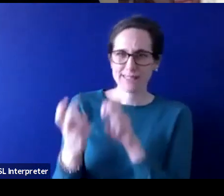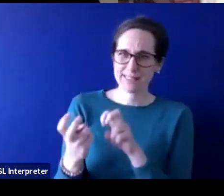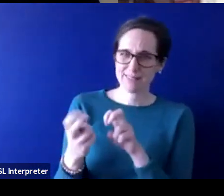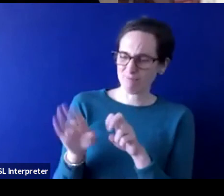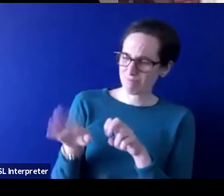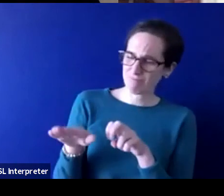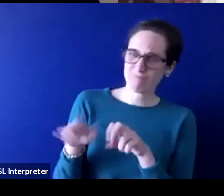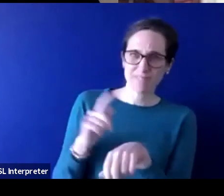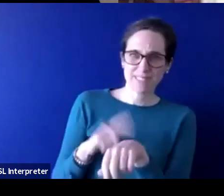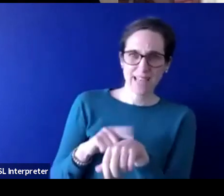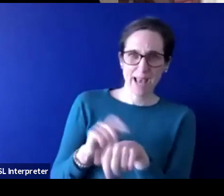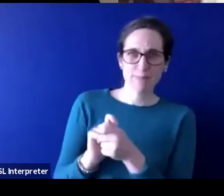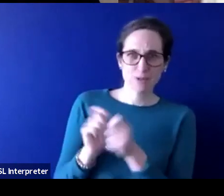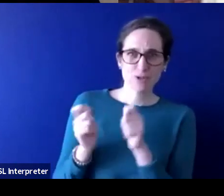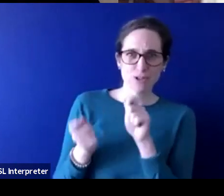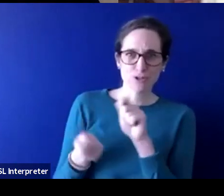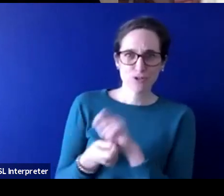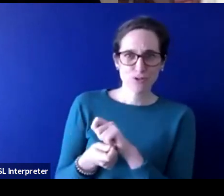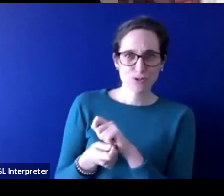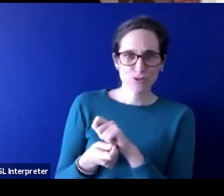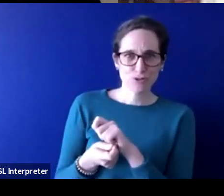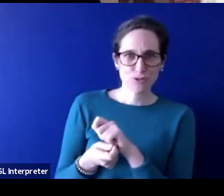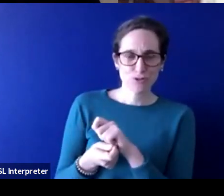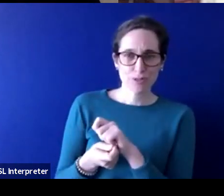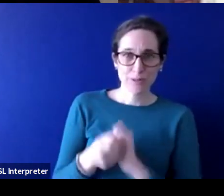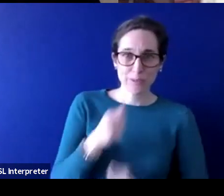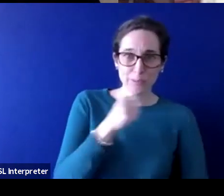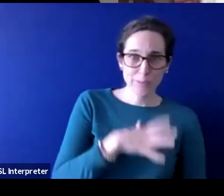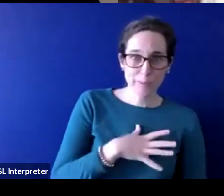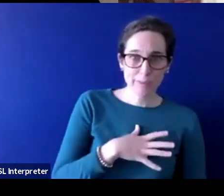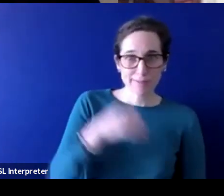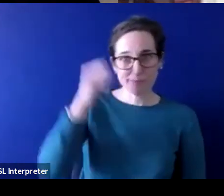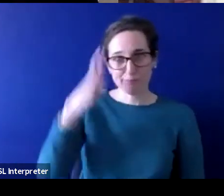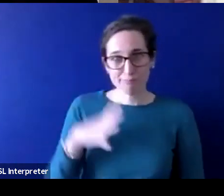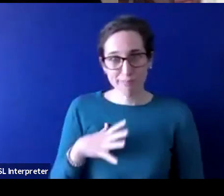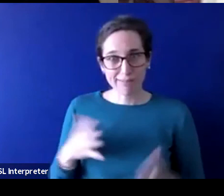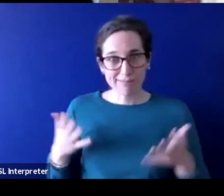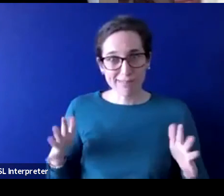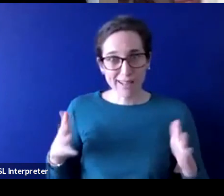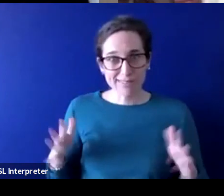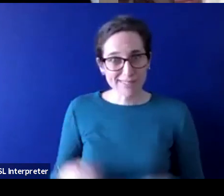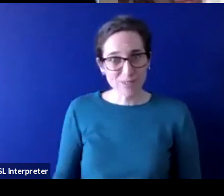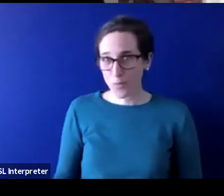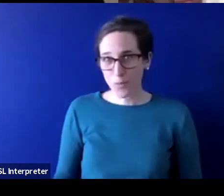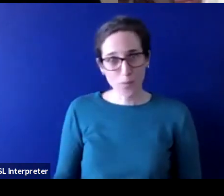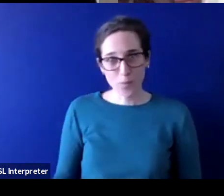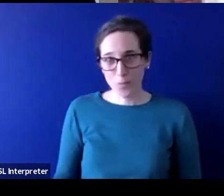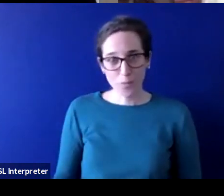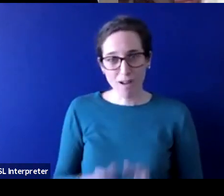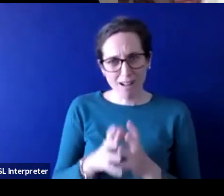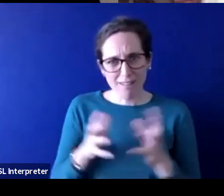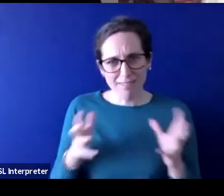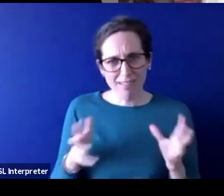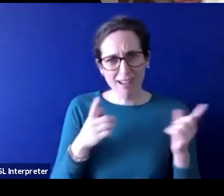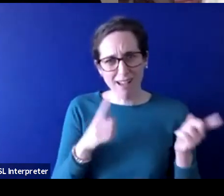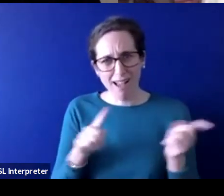changing. There's more than just men and women in the world. Like there's other things going on. You know, it's